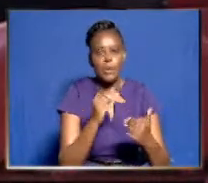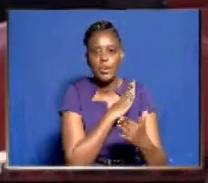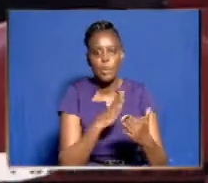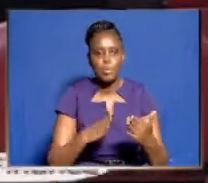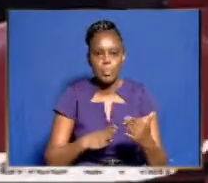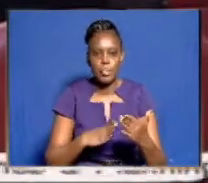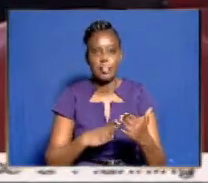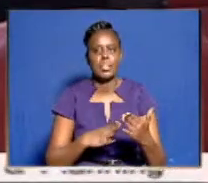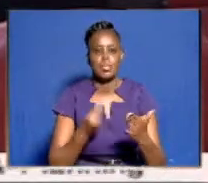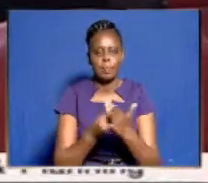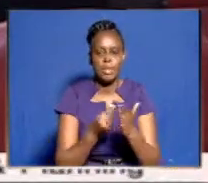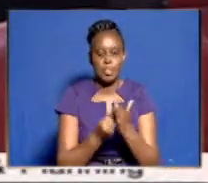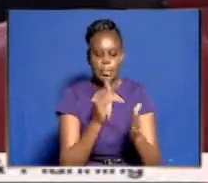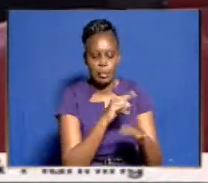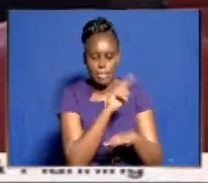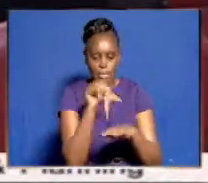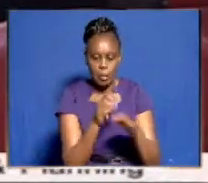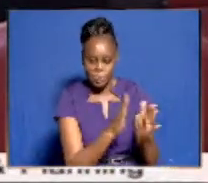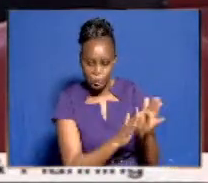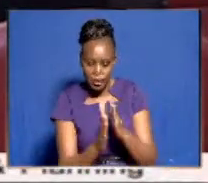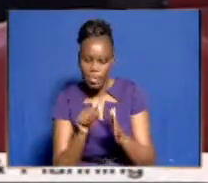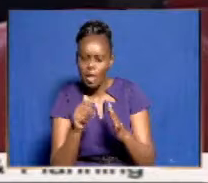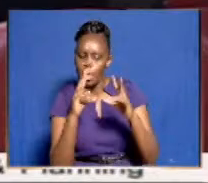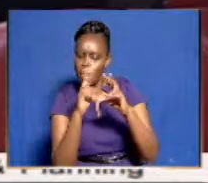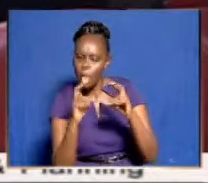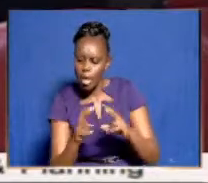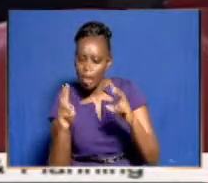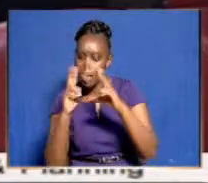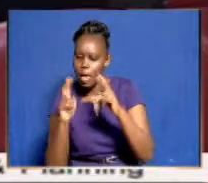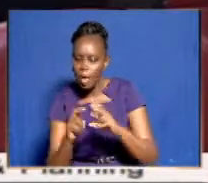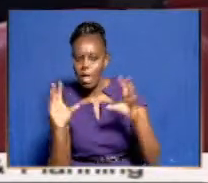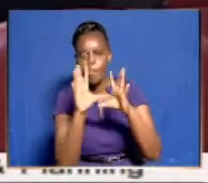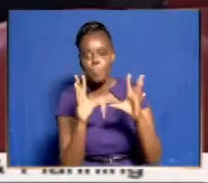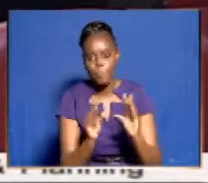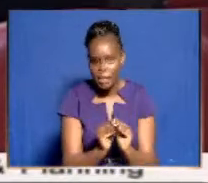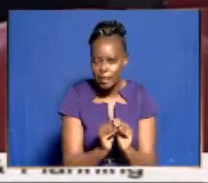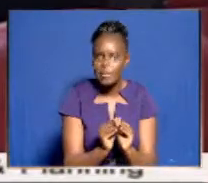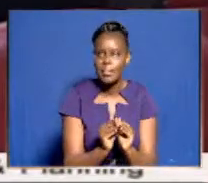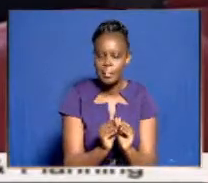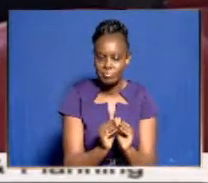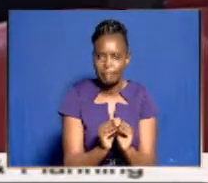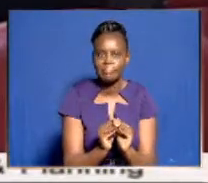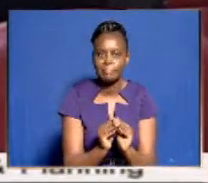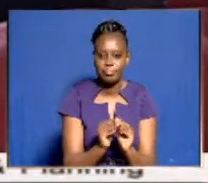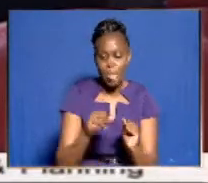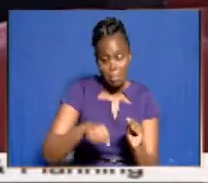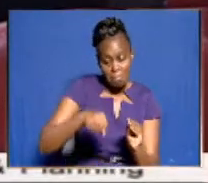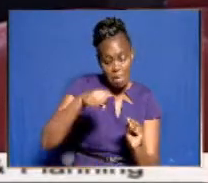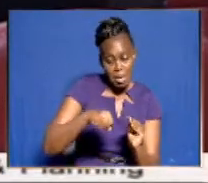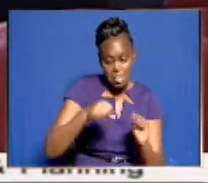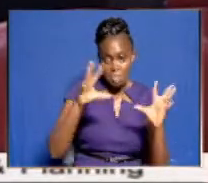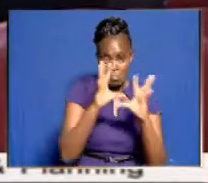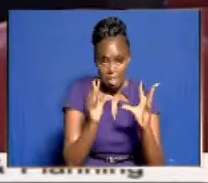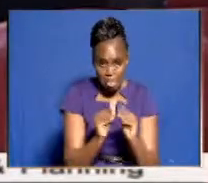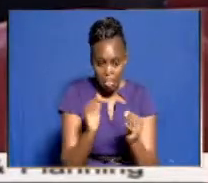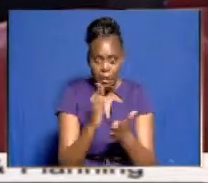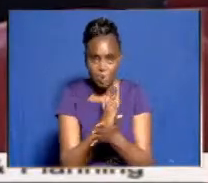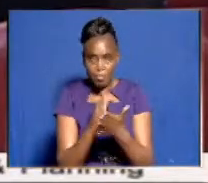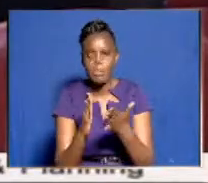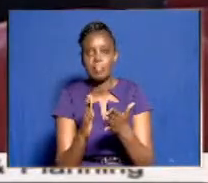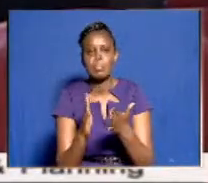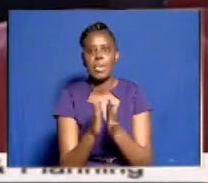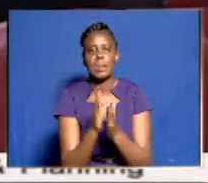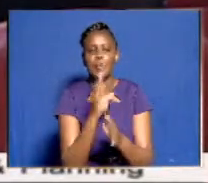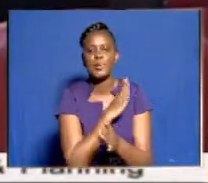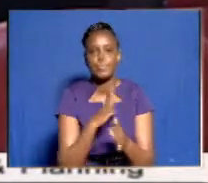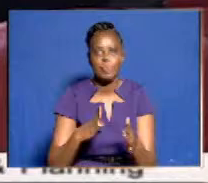work they put in scrutinizing the budget, the budgets for the departments and